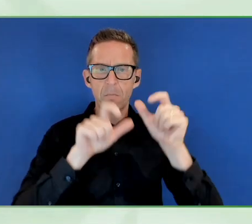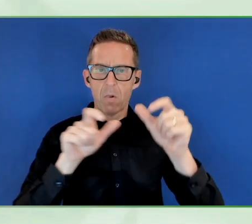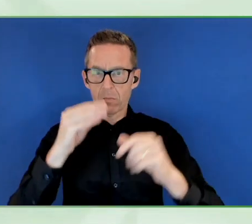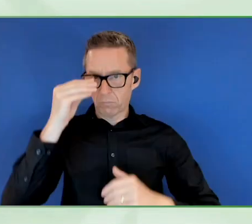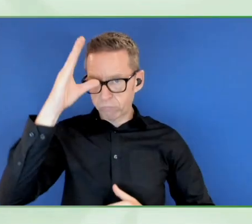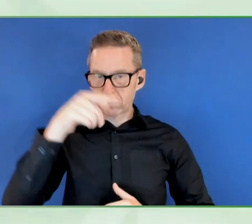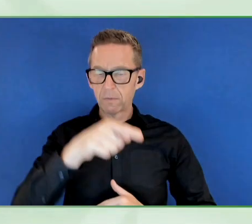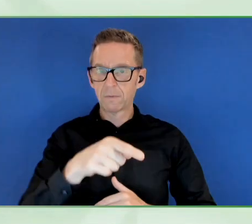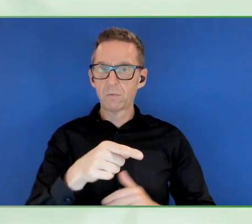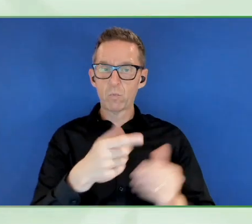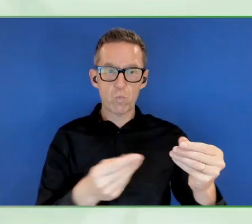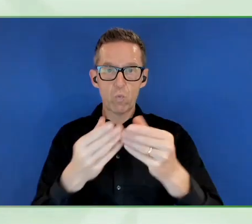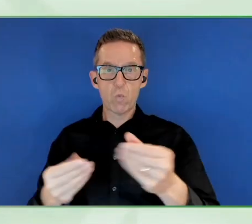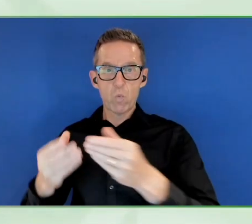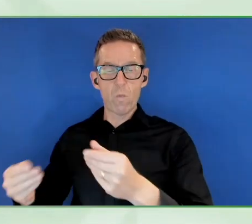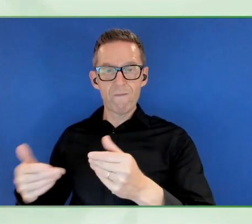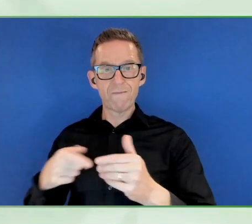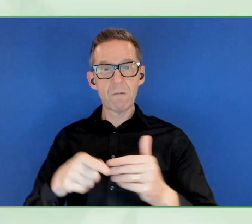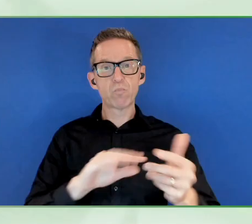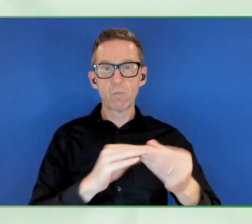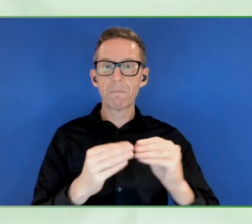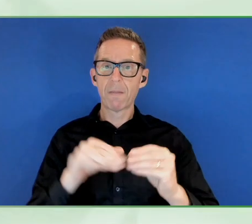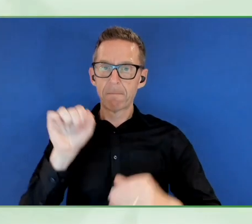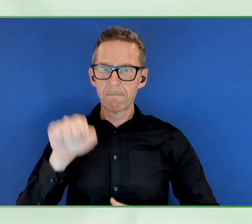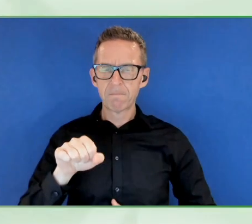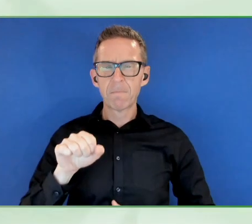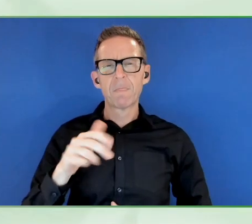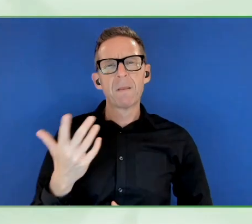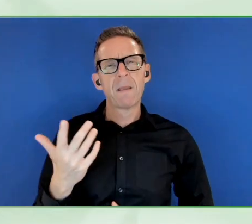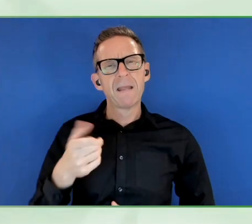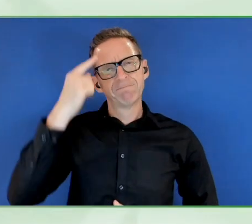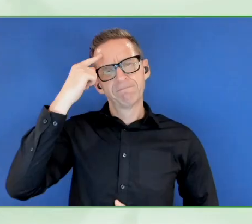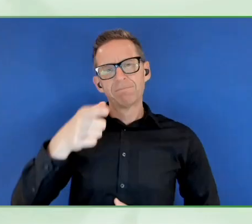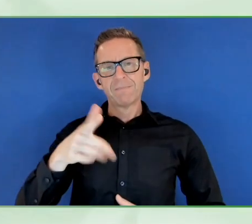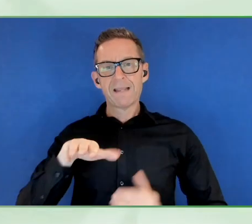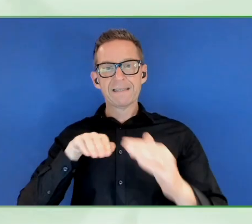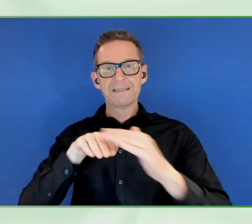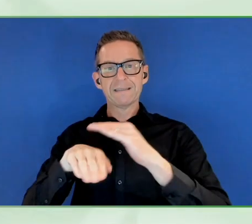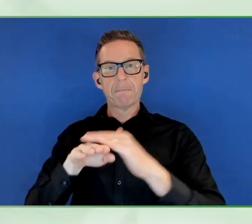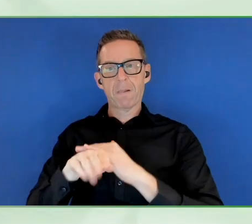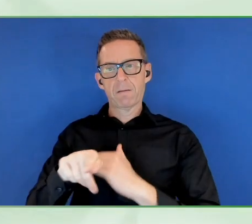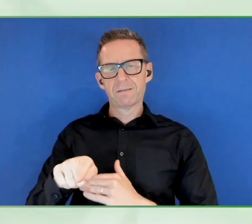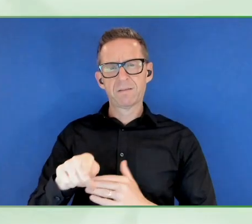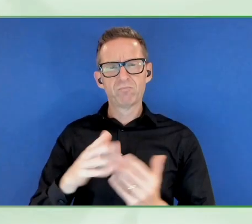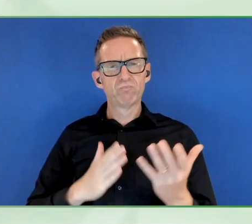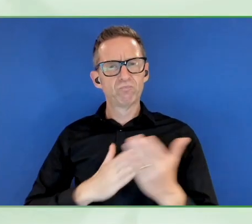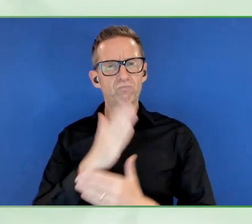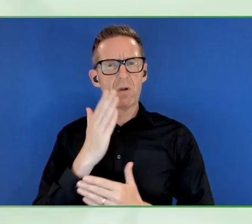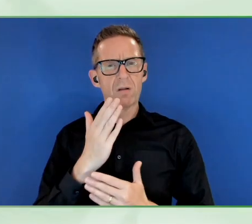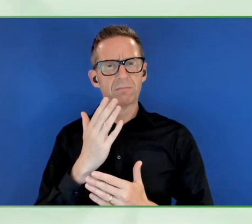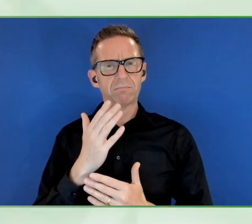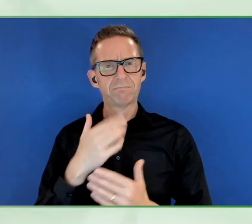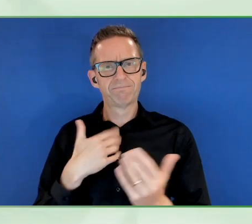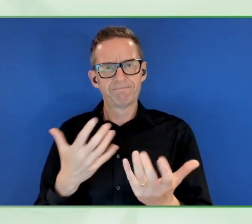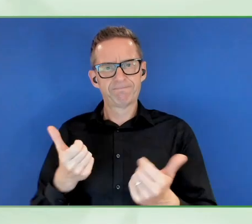complex, at the end we need to think about accessibility is a right for a service and for a product.